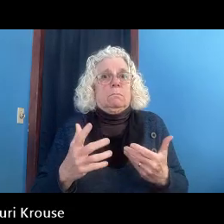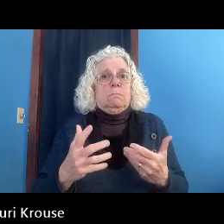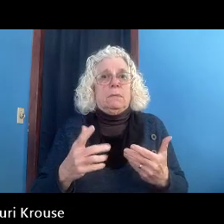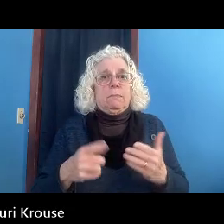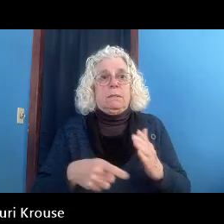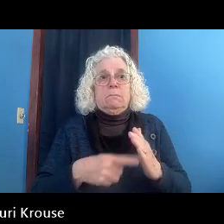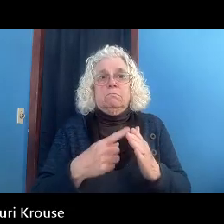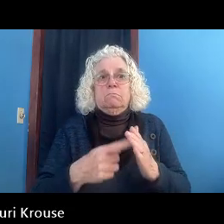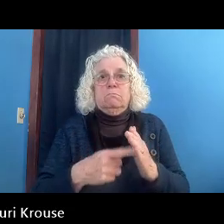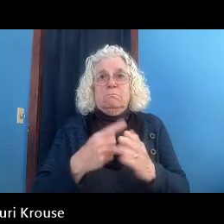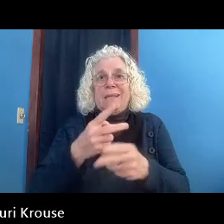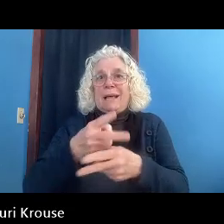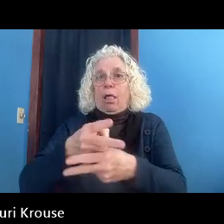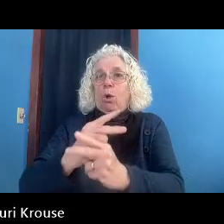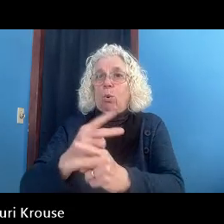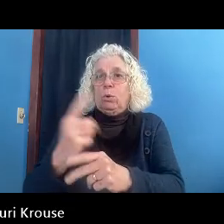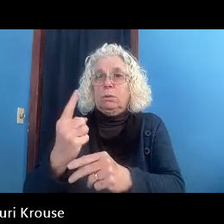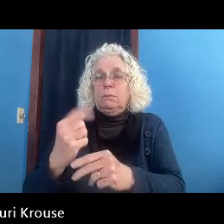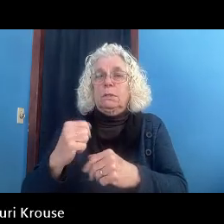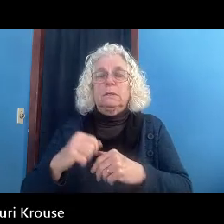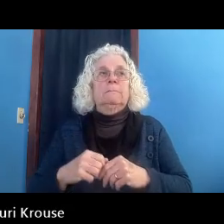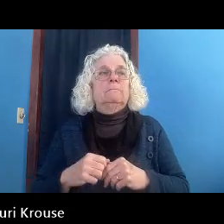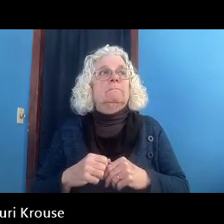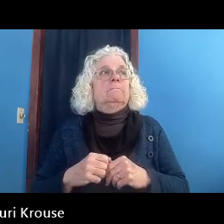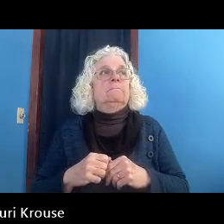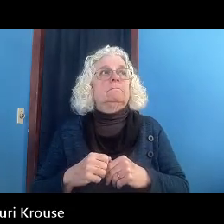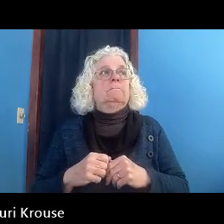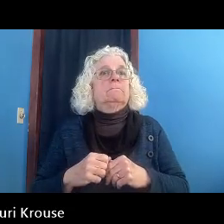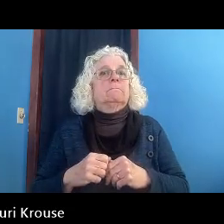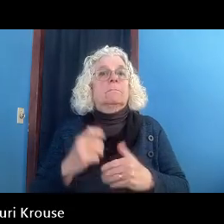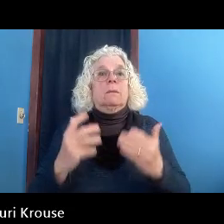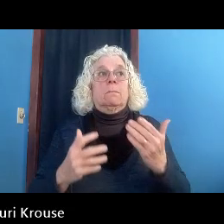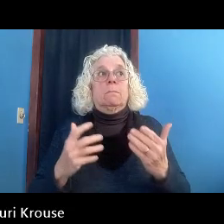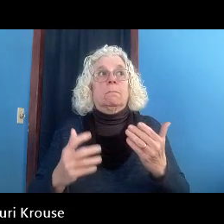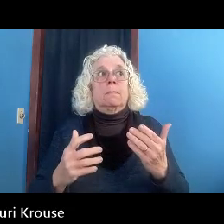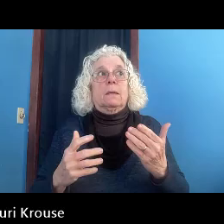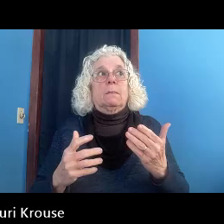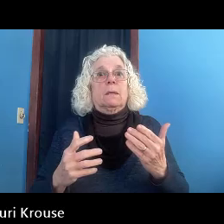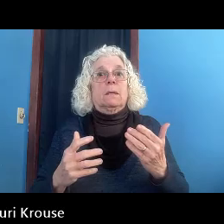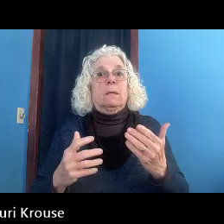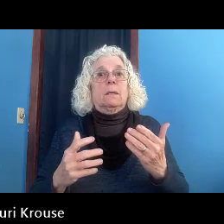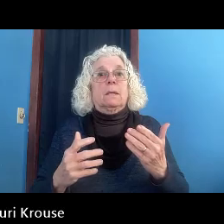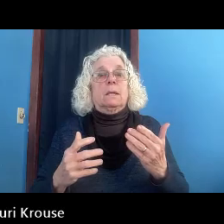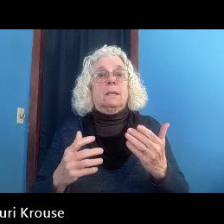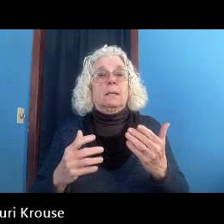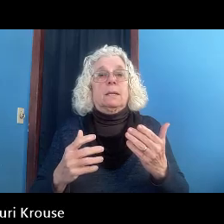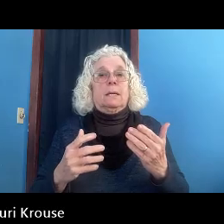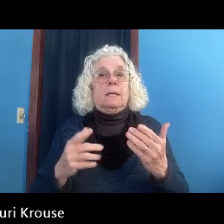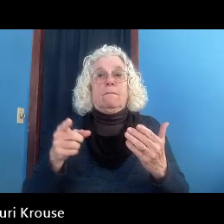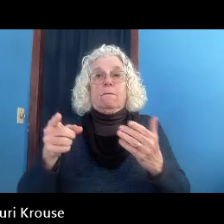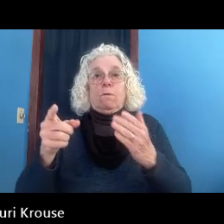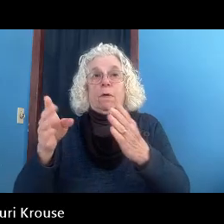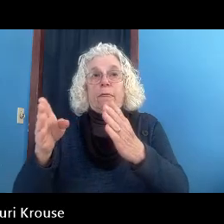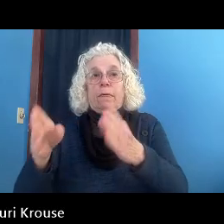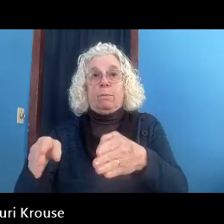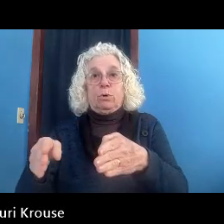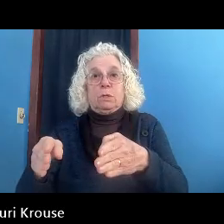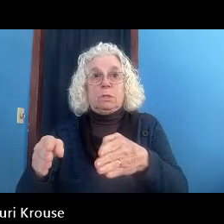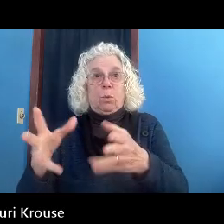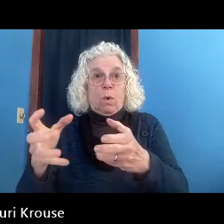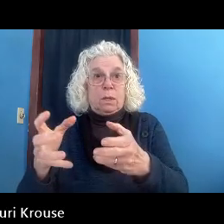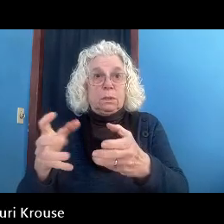Sometimes we understand that in order for this program to, in order for them to get